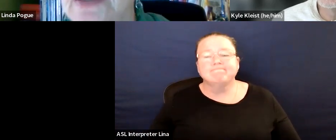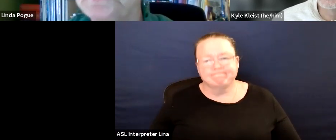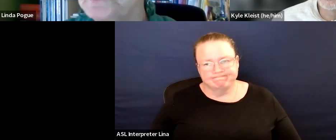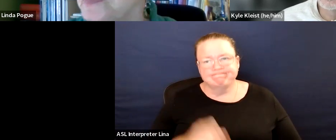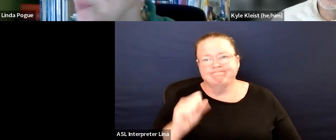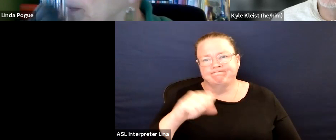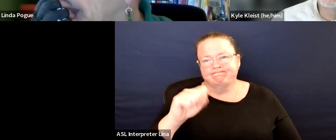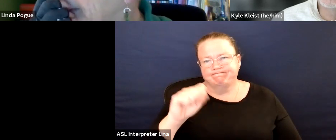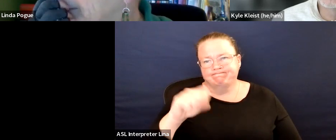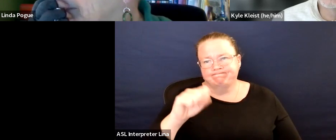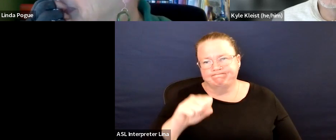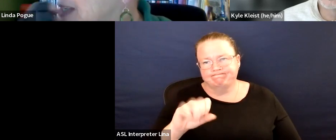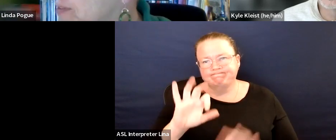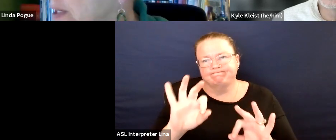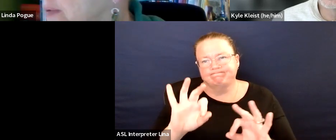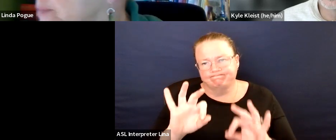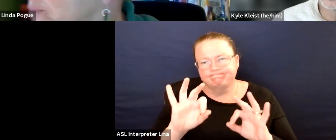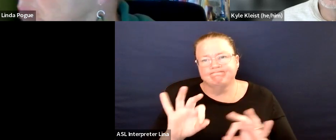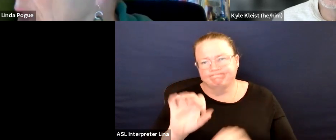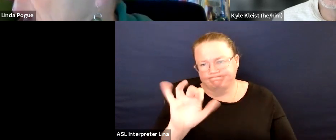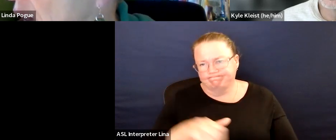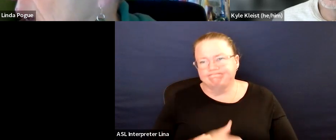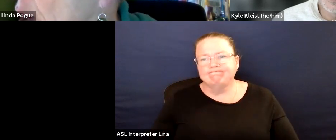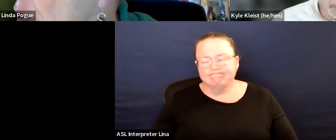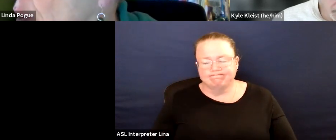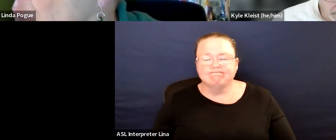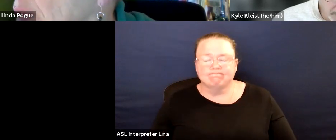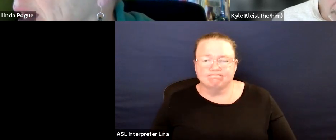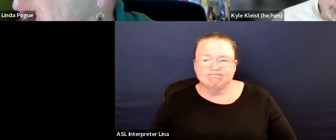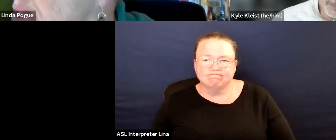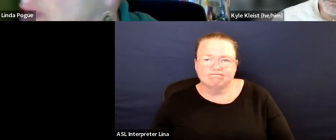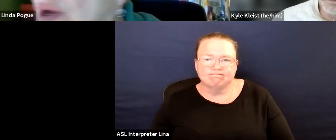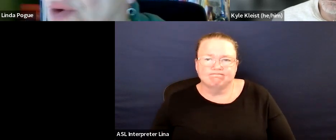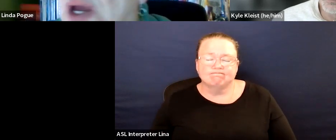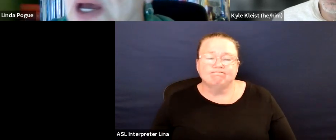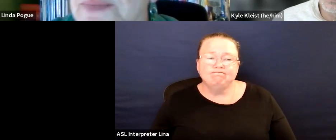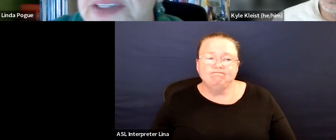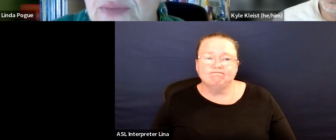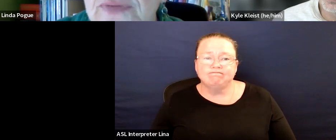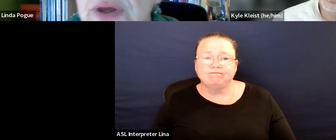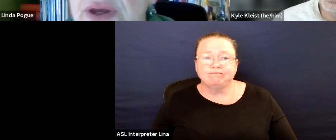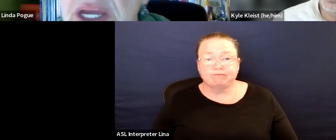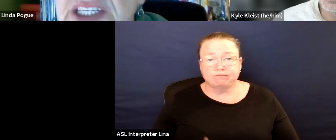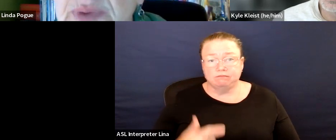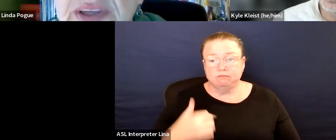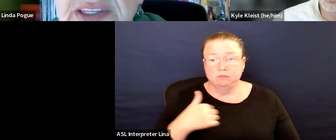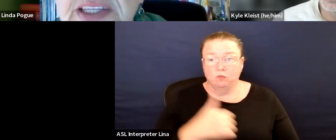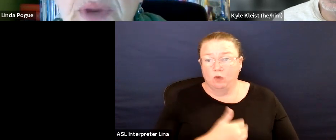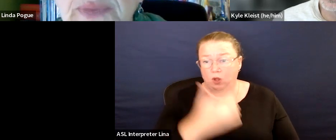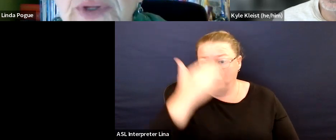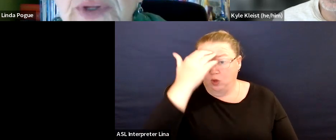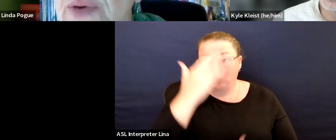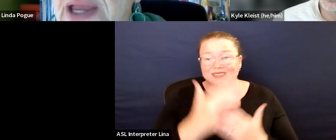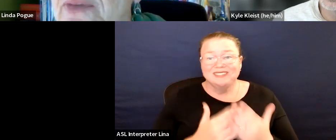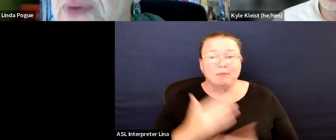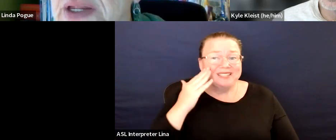yeah. Yeah, definitely. Well, and as we know, some of the experiences that